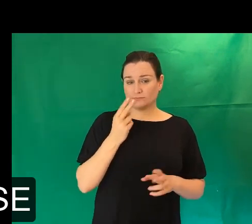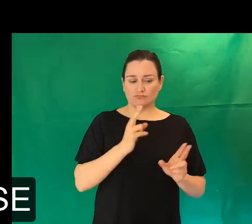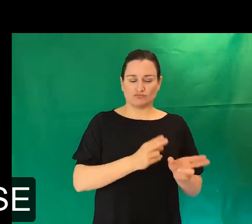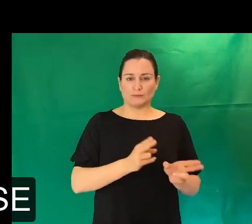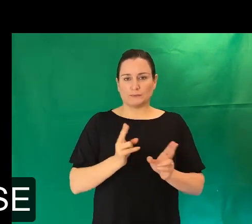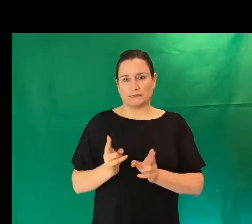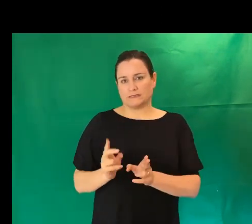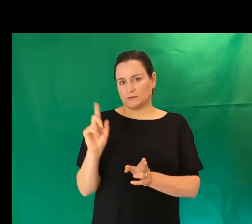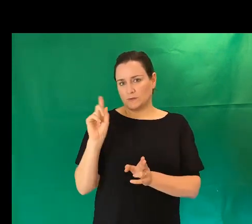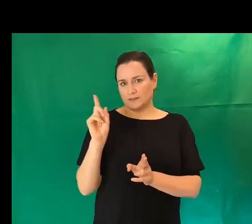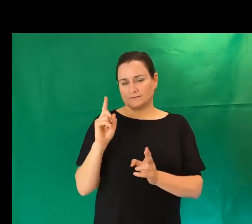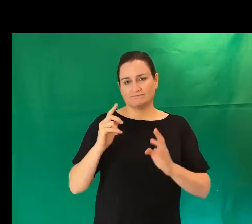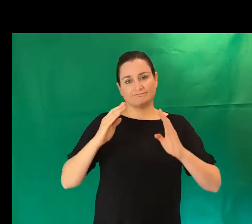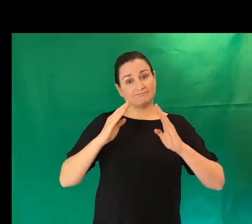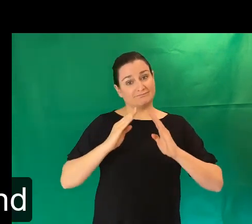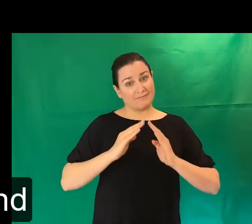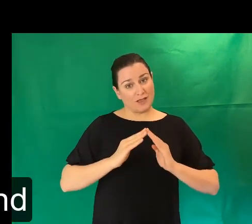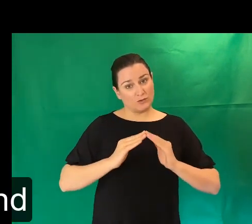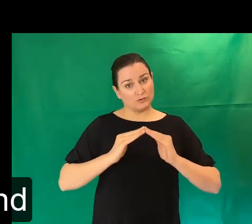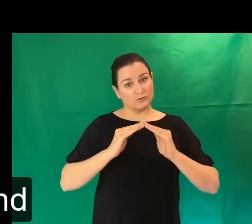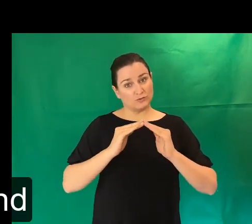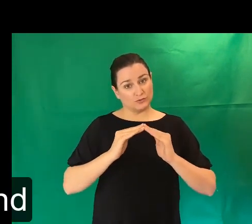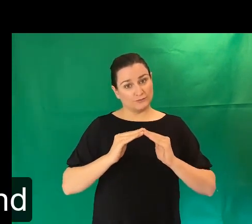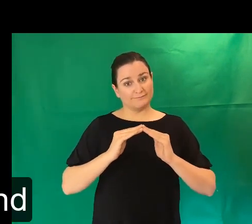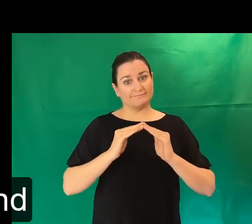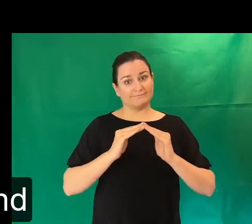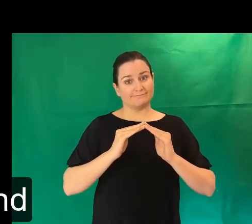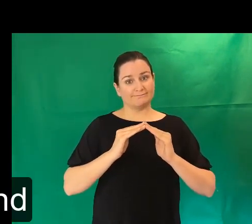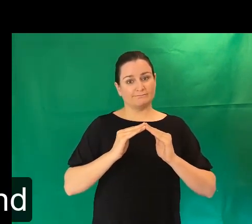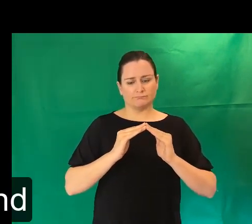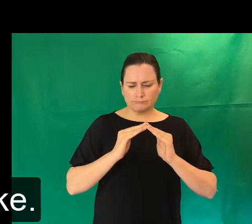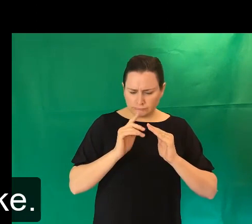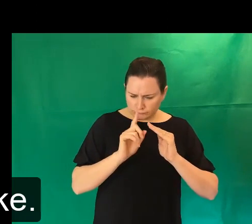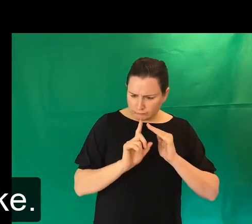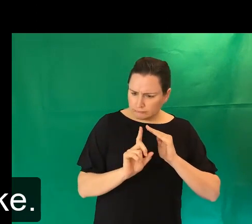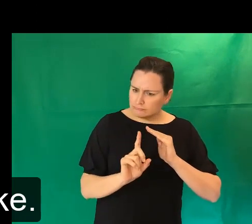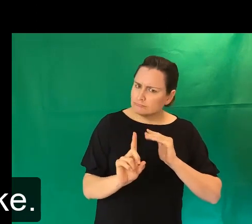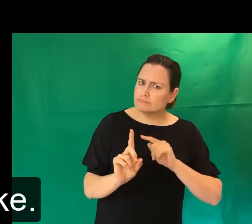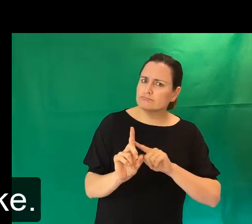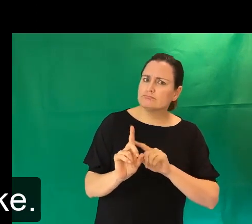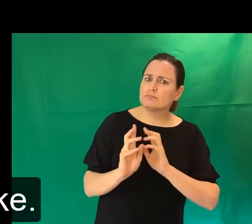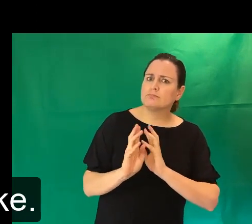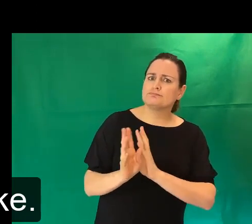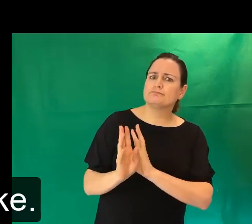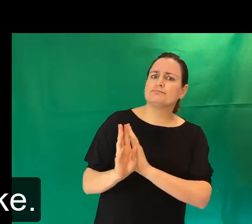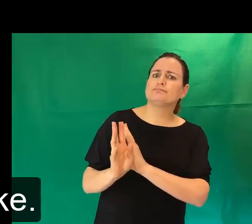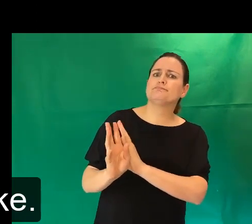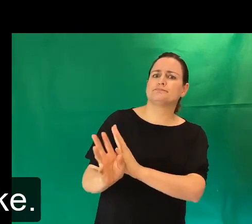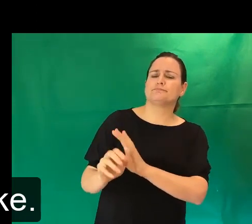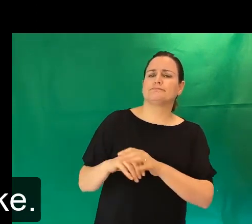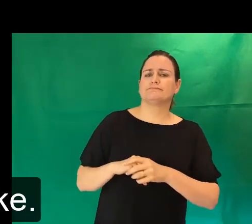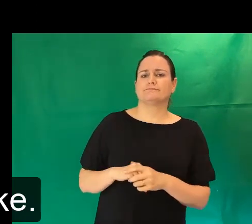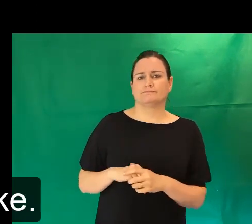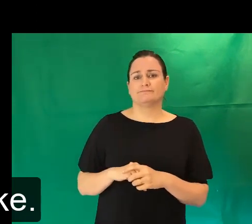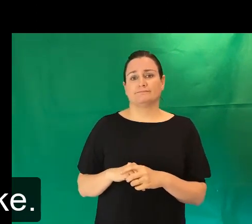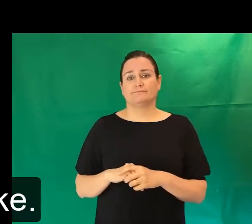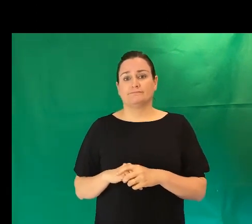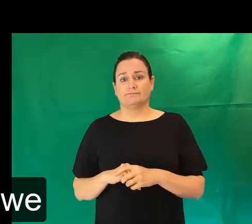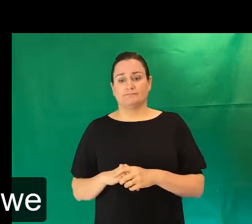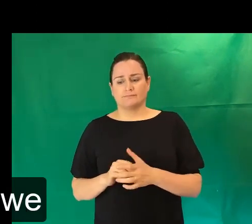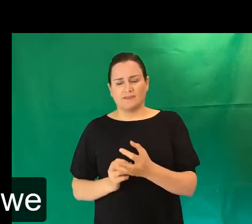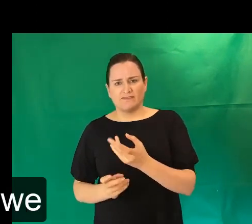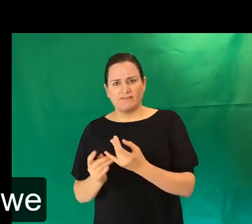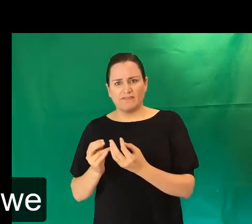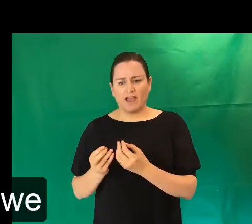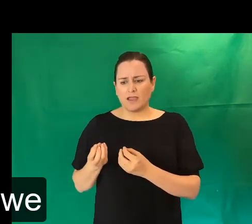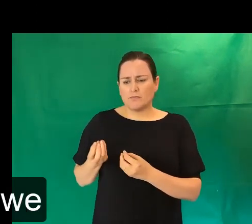of house and the classifier people leaving and returning, the rows of fires and smoke.